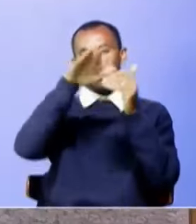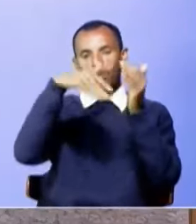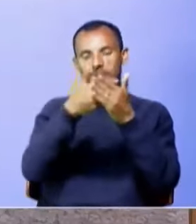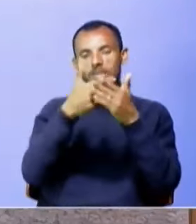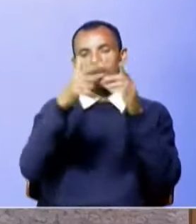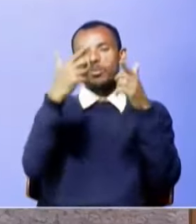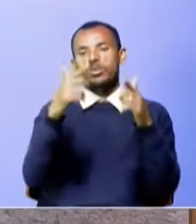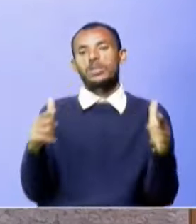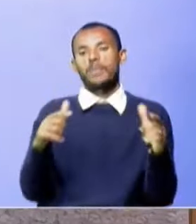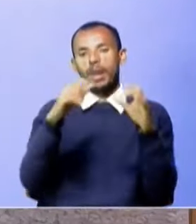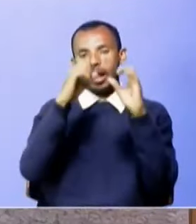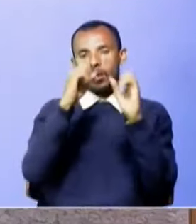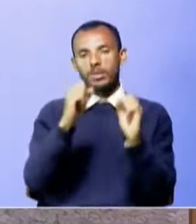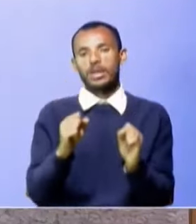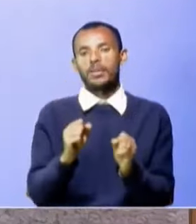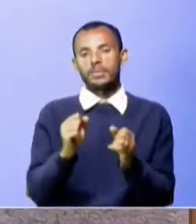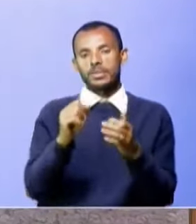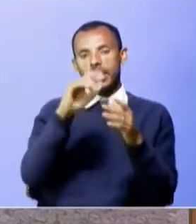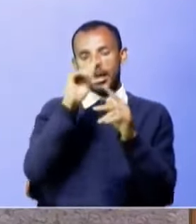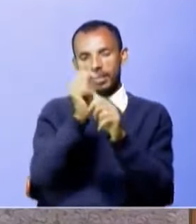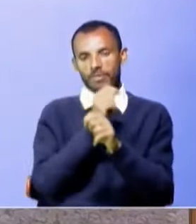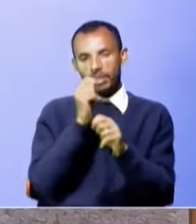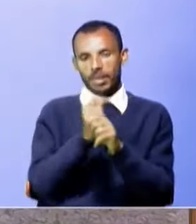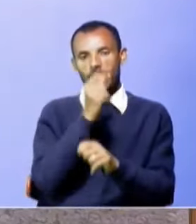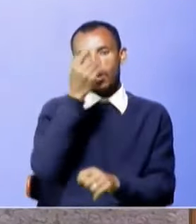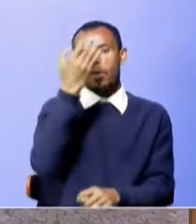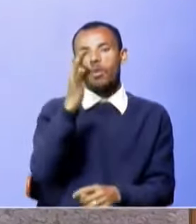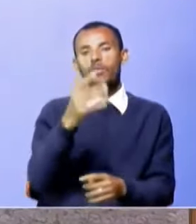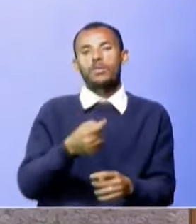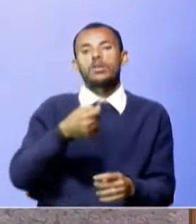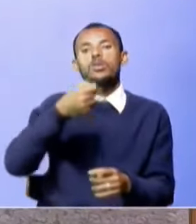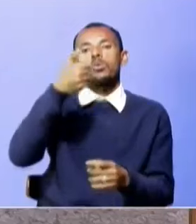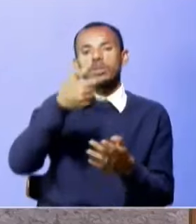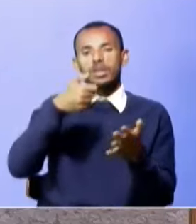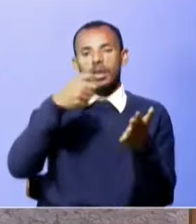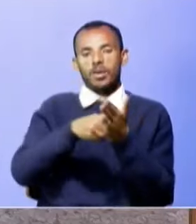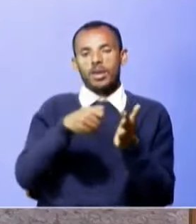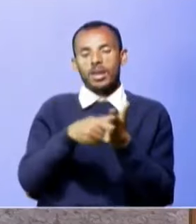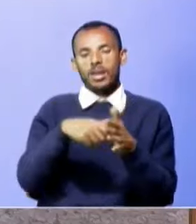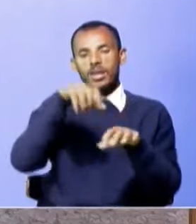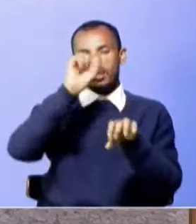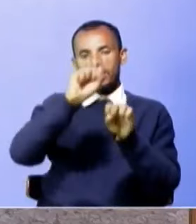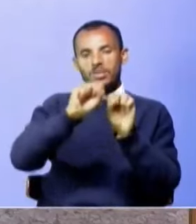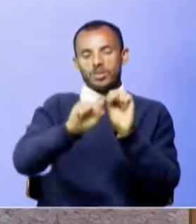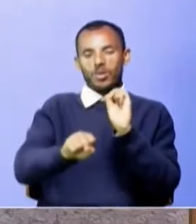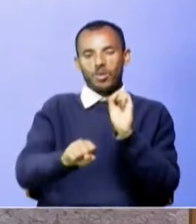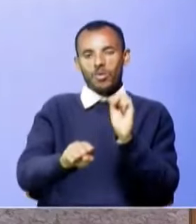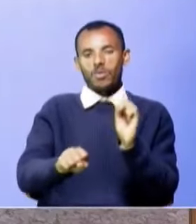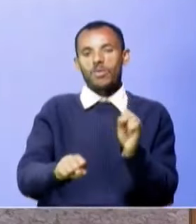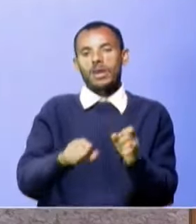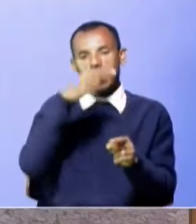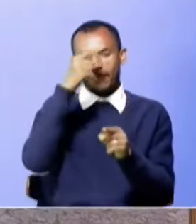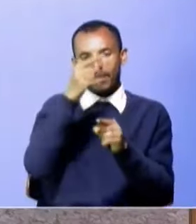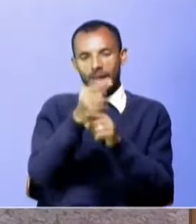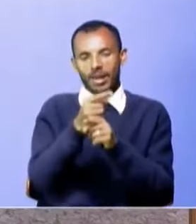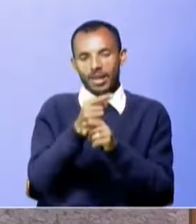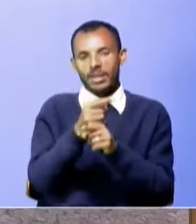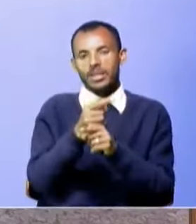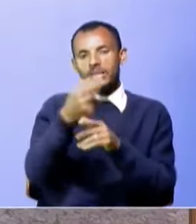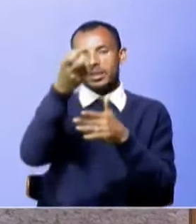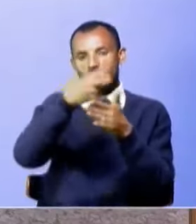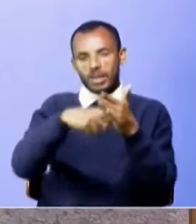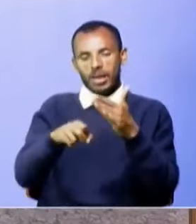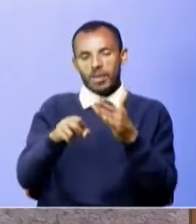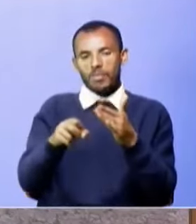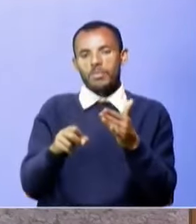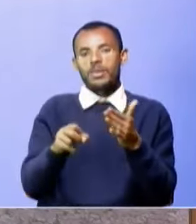possible outcomes in the activity of tossing a coin. So definitely the outcome will